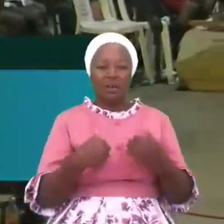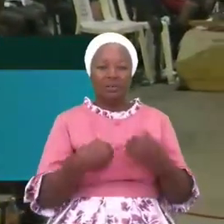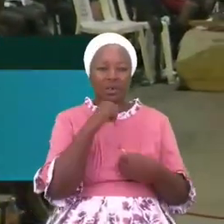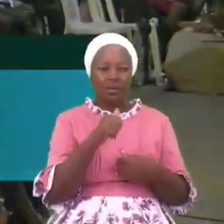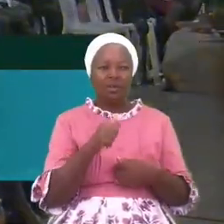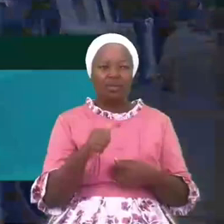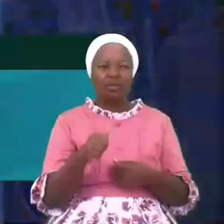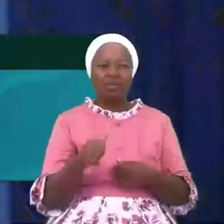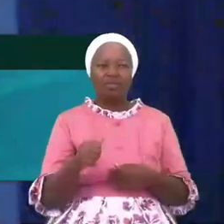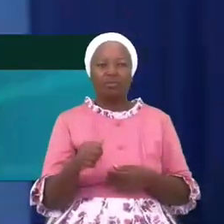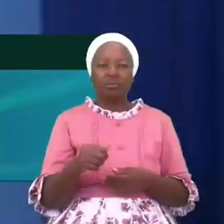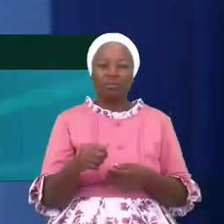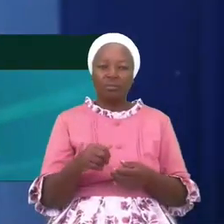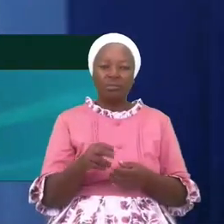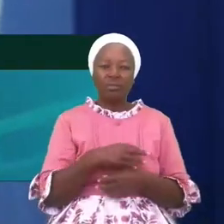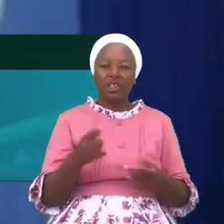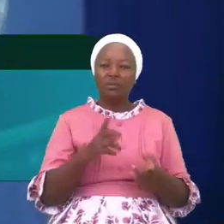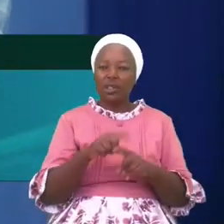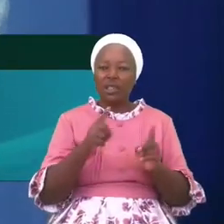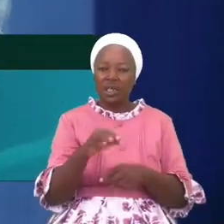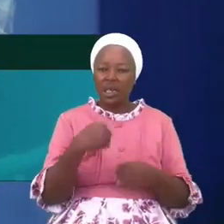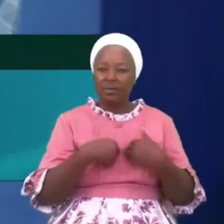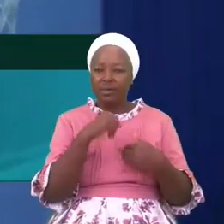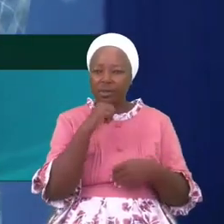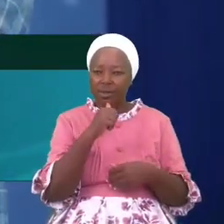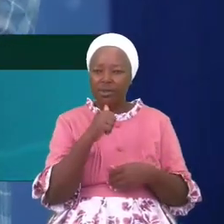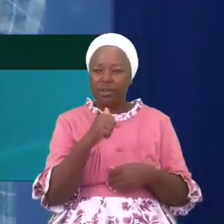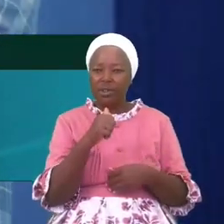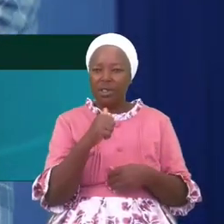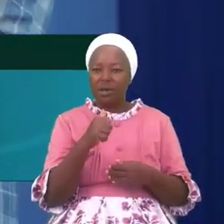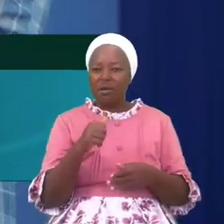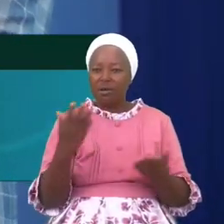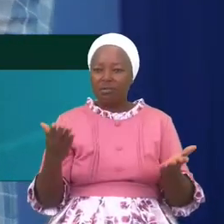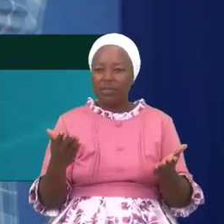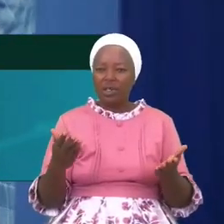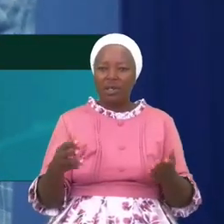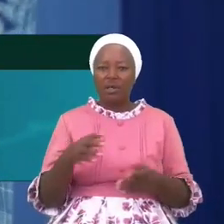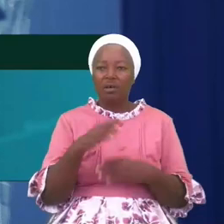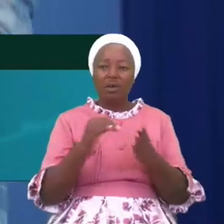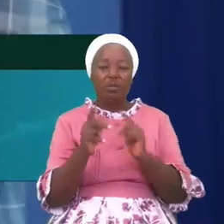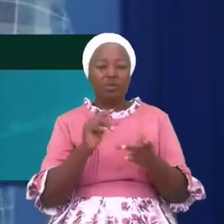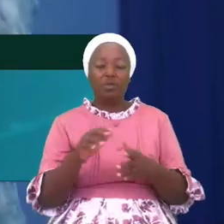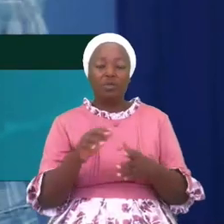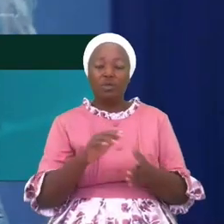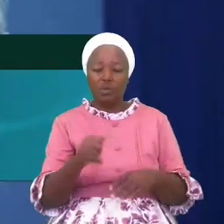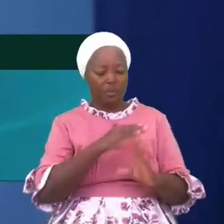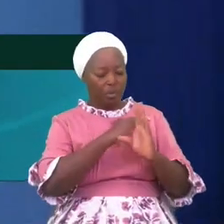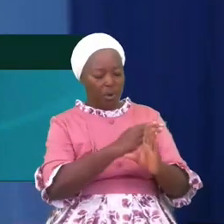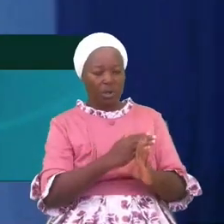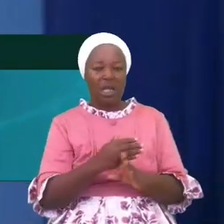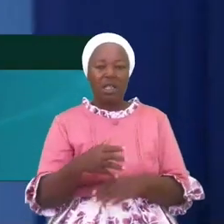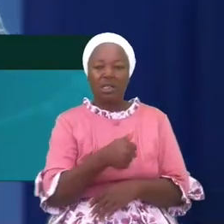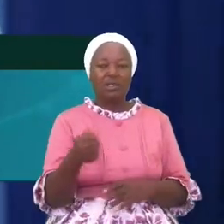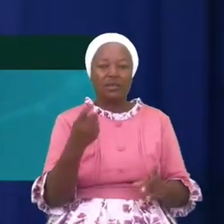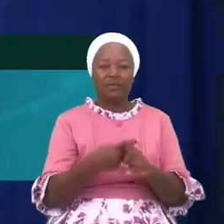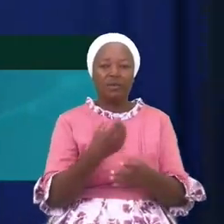from salvation. They block themselves from deliverance. They block themselves from the wonders and the miracles of God.